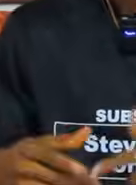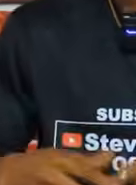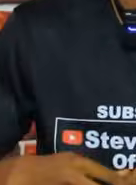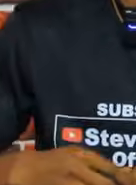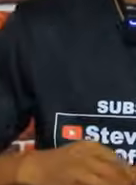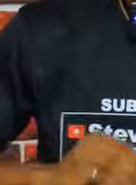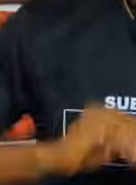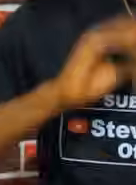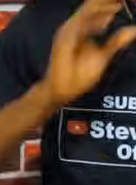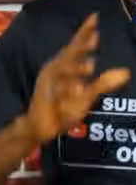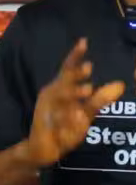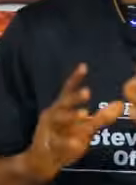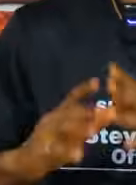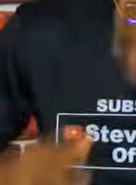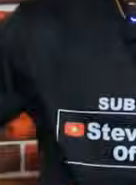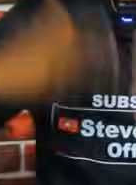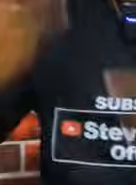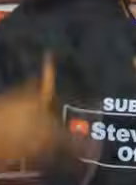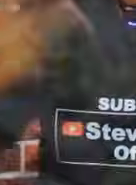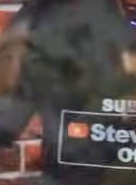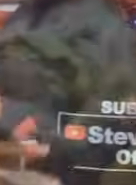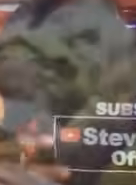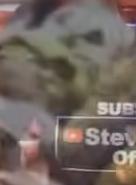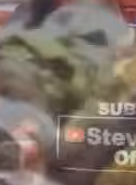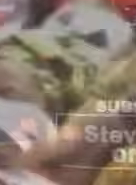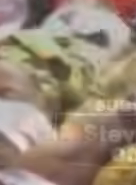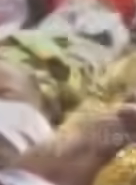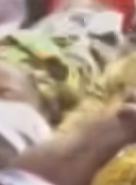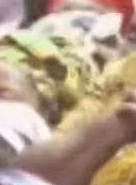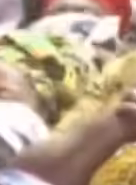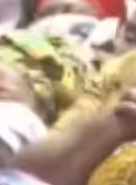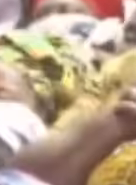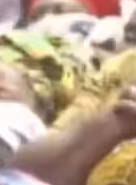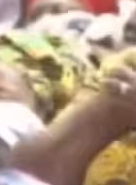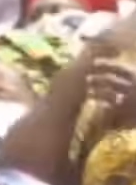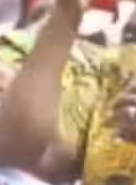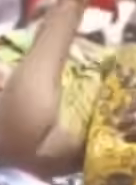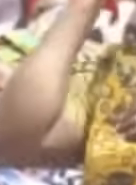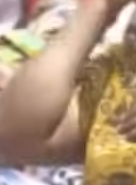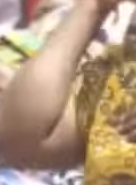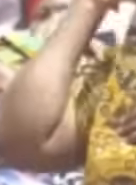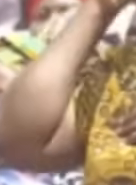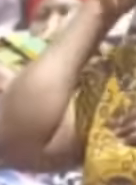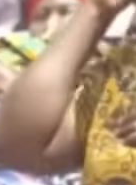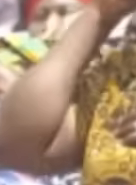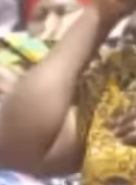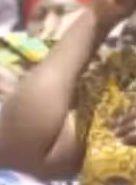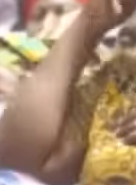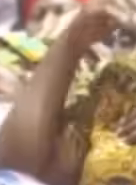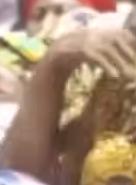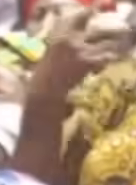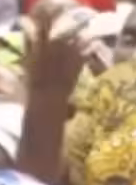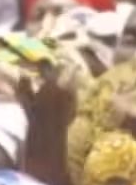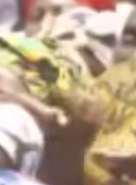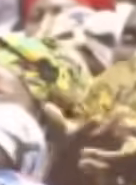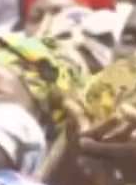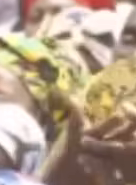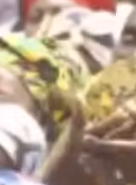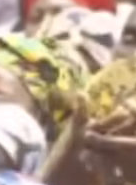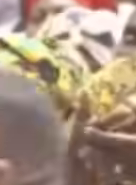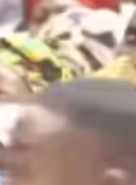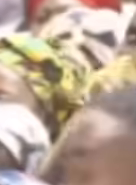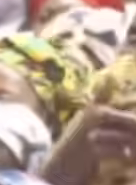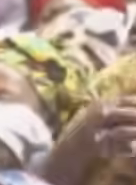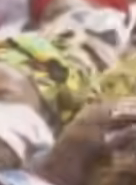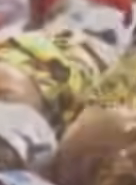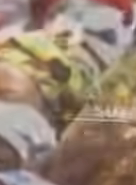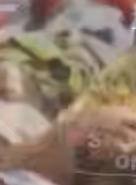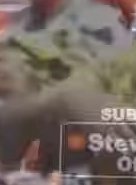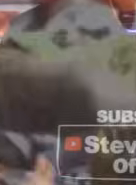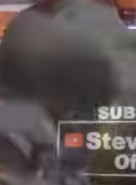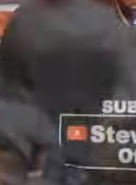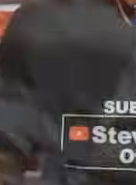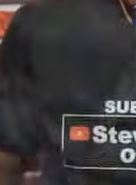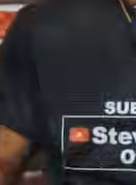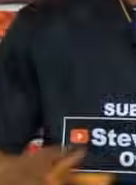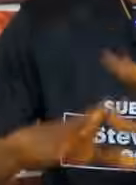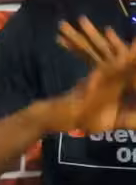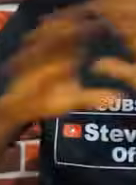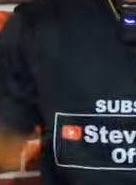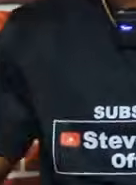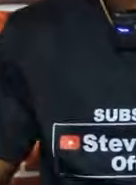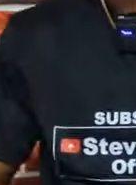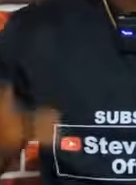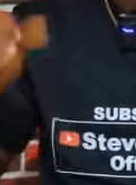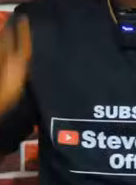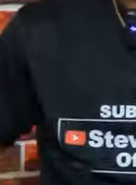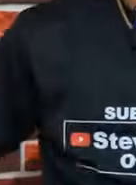hyɛ wo bɔ sɛ before then no me de videos bebra wo agye sɛ ɛno ano nsɛm agye sɛ kɔ so ɛwɔ ye papa Steven Adom Chiedua church service